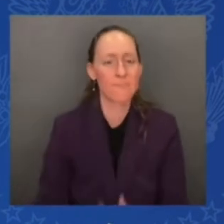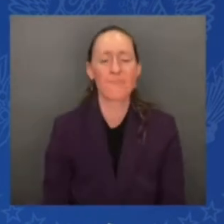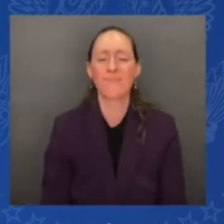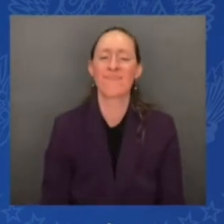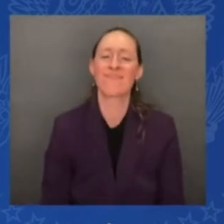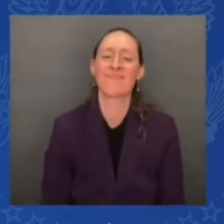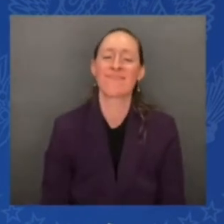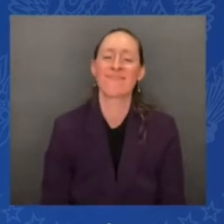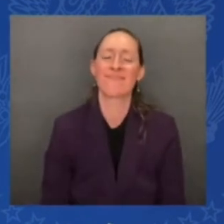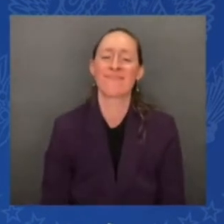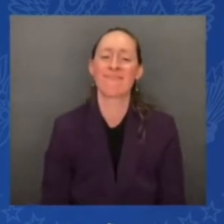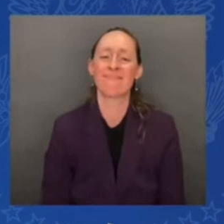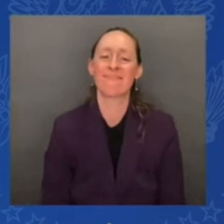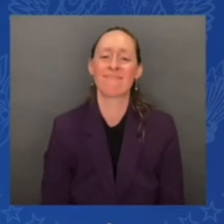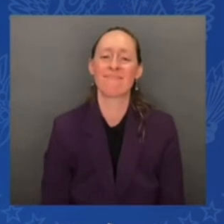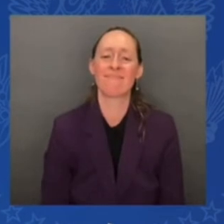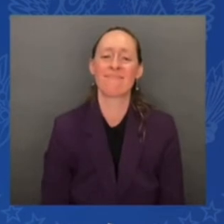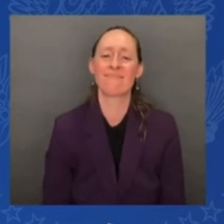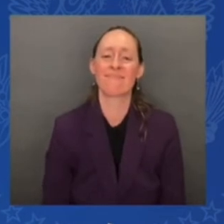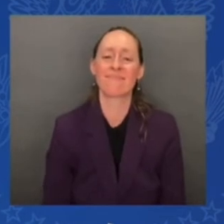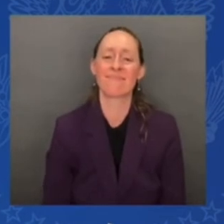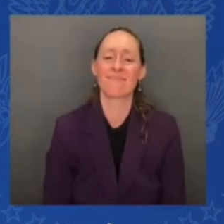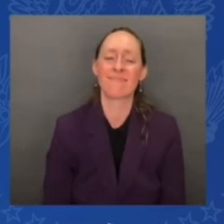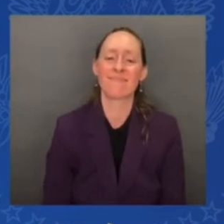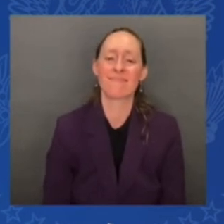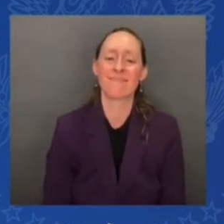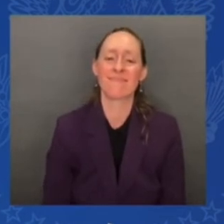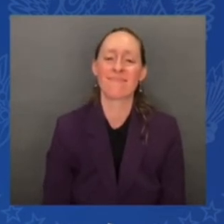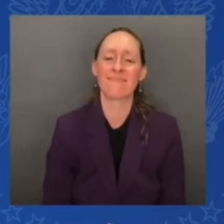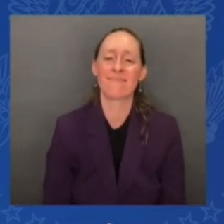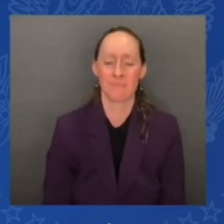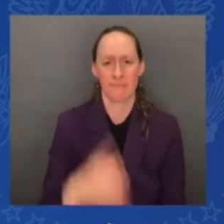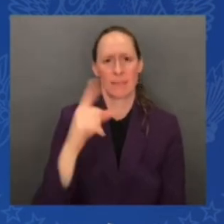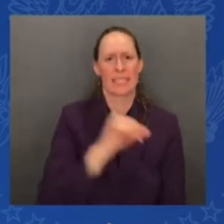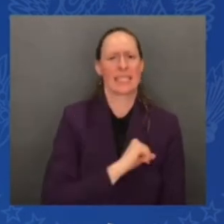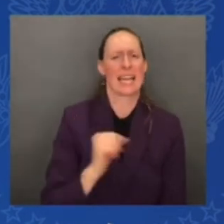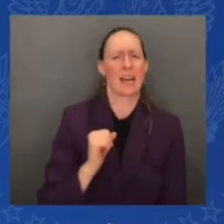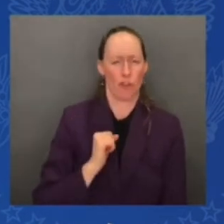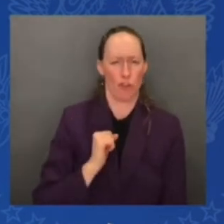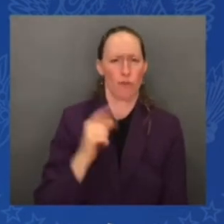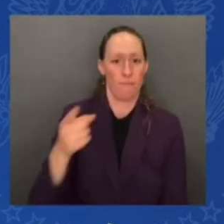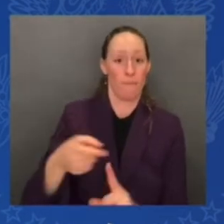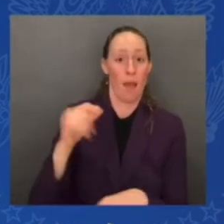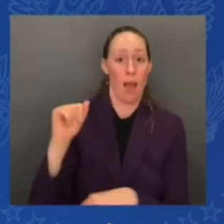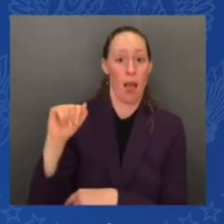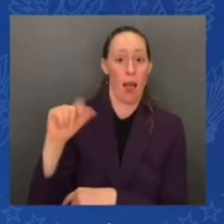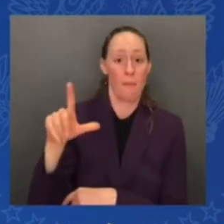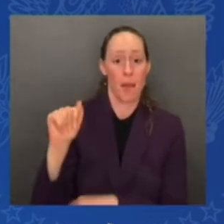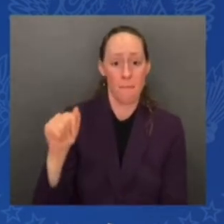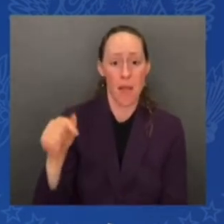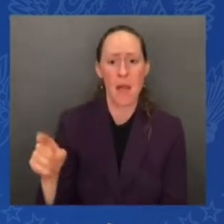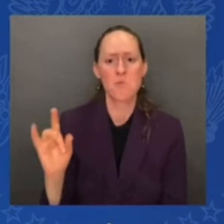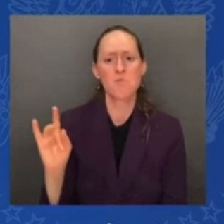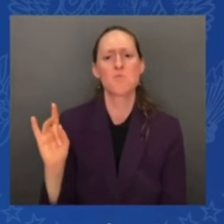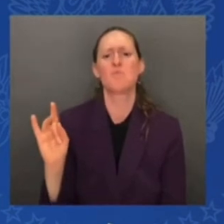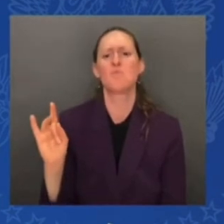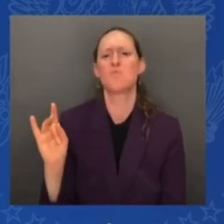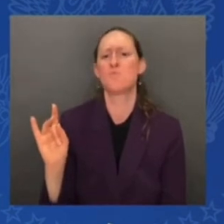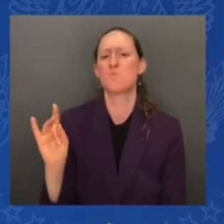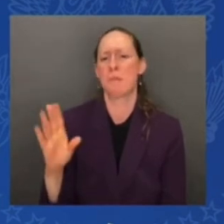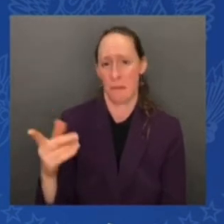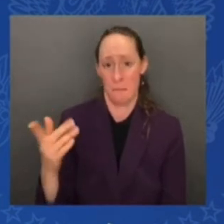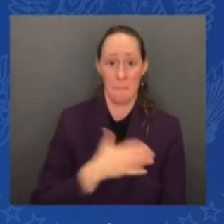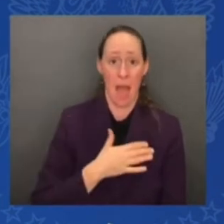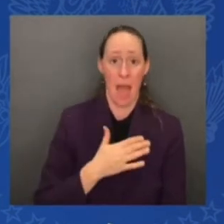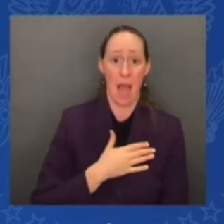to be a pretty good football coach. And he's railed against this legislation. And then I noticed he had a